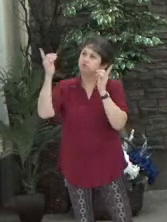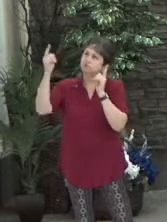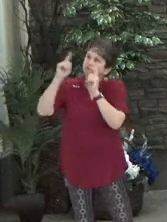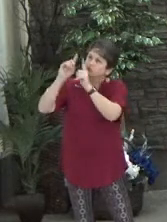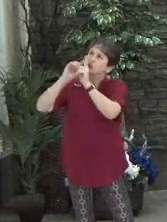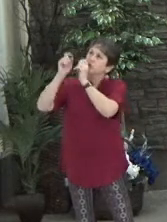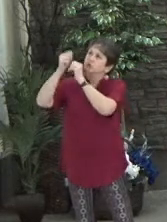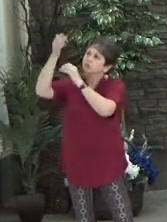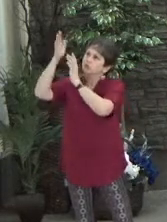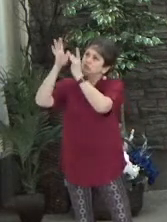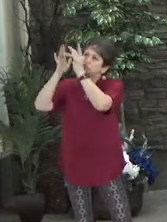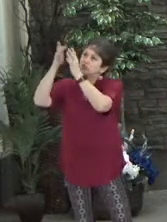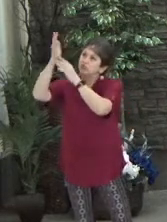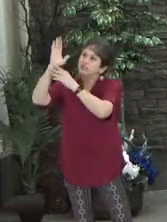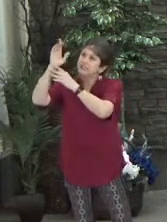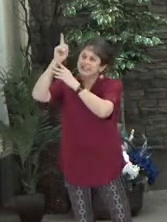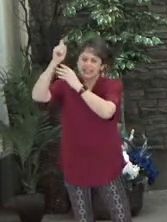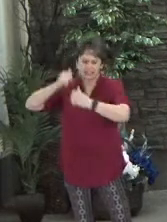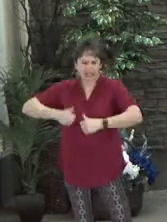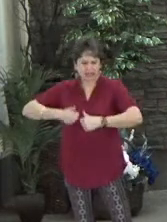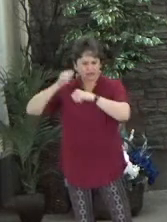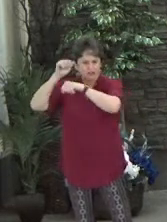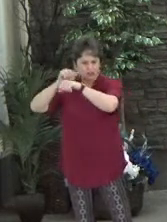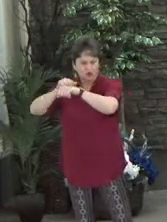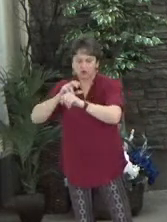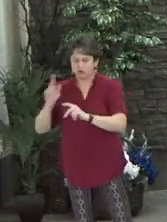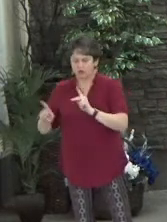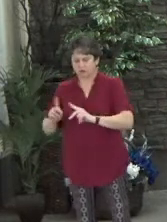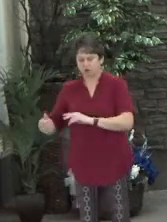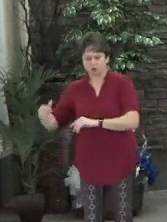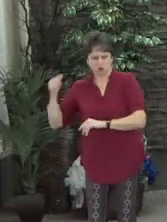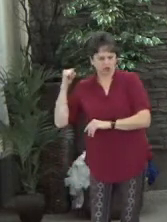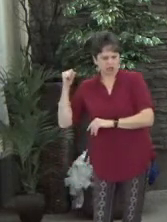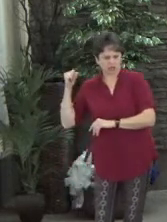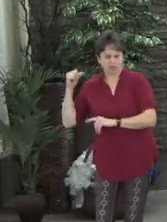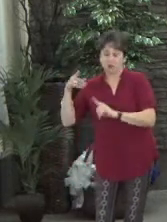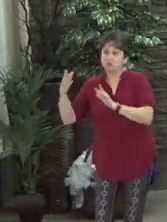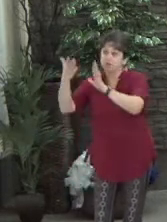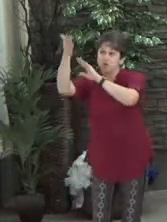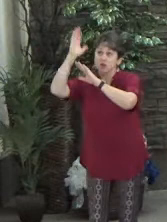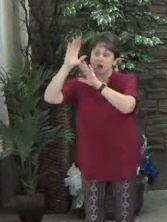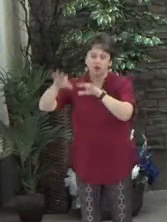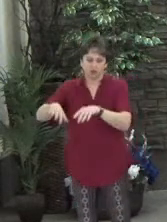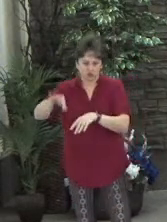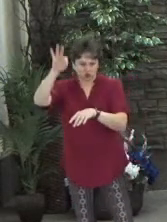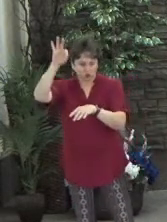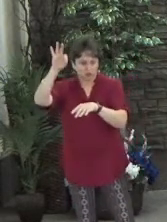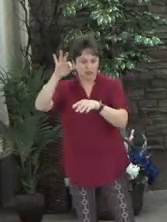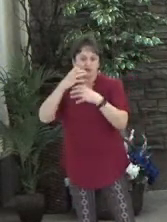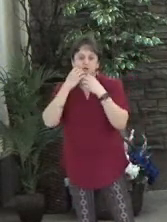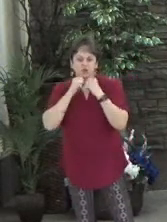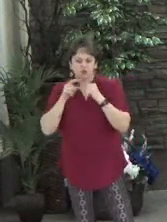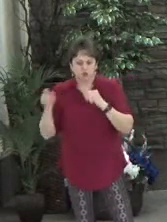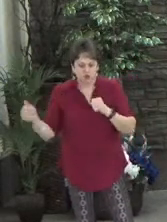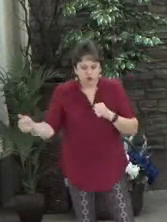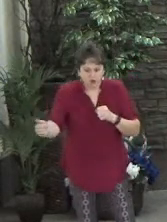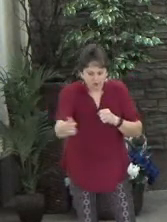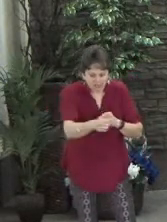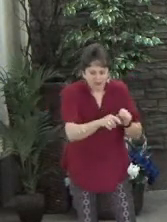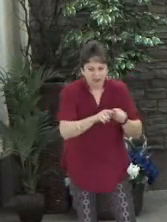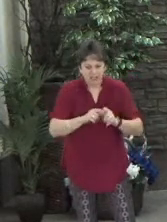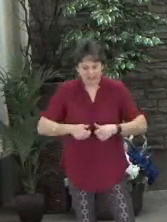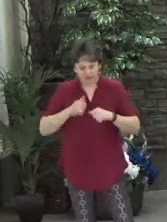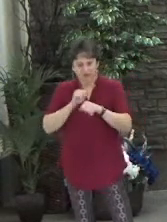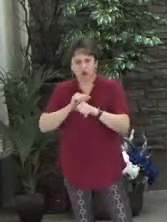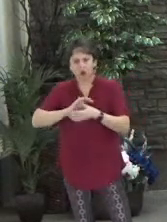Jesus, "a living stone, rejected by men, but in the sight of God chosen and precious, you yourselves, like living stones,